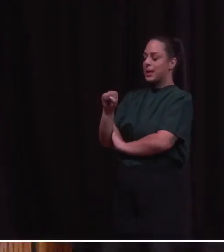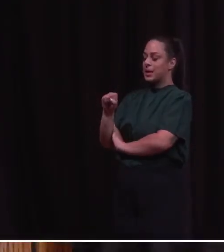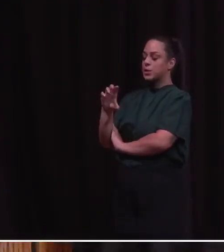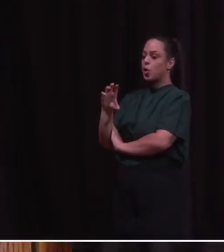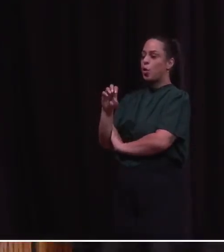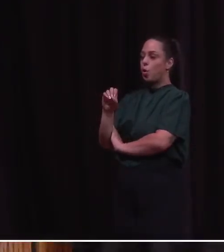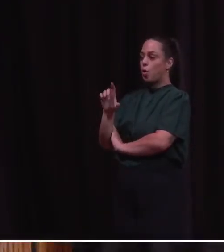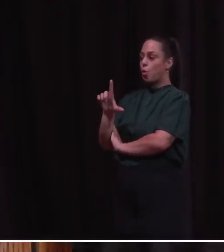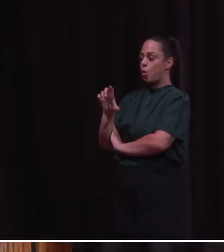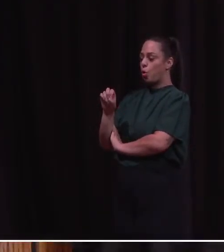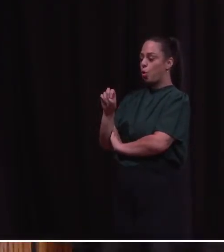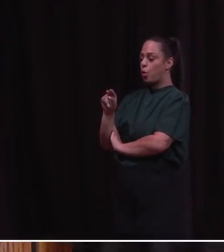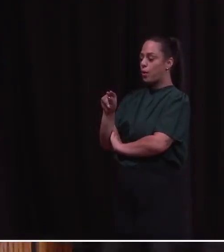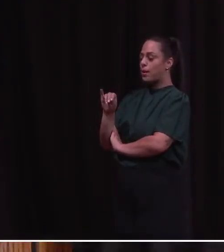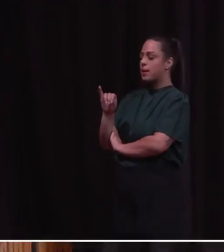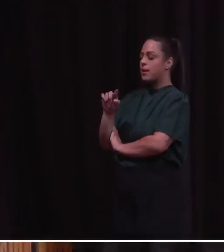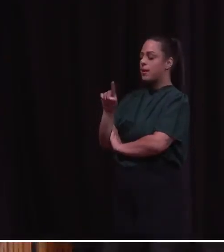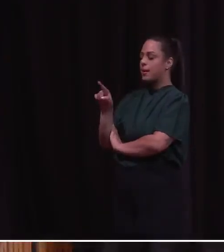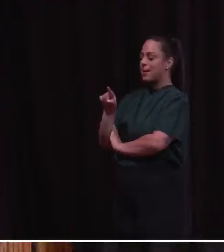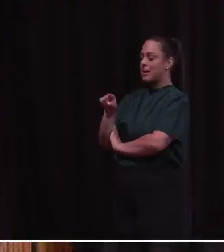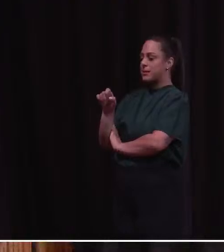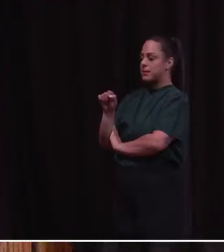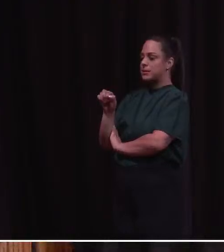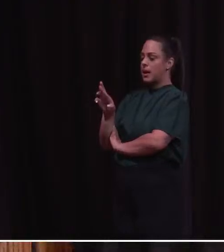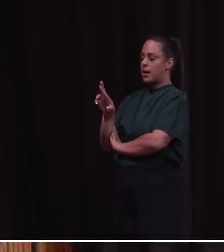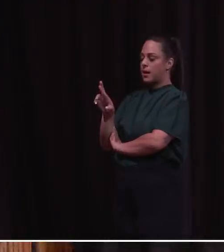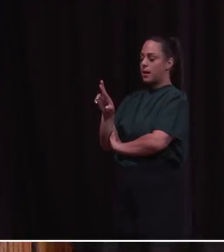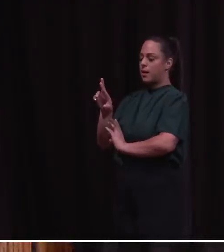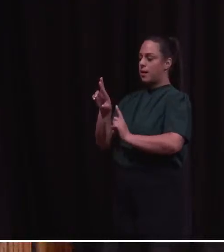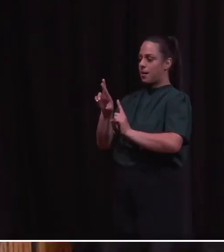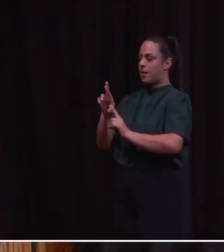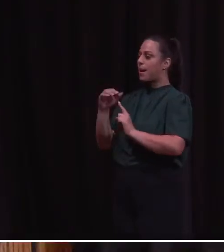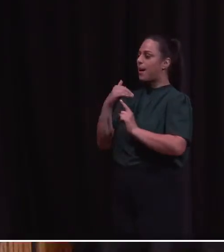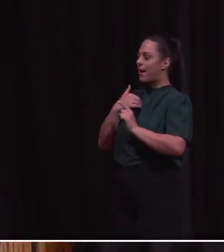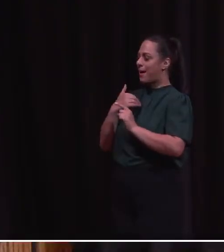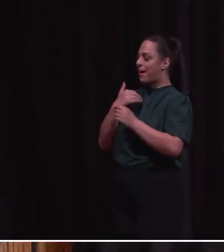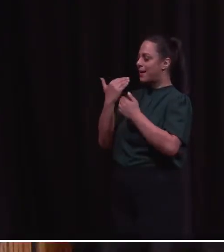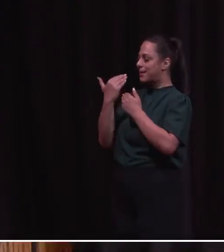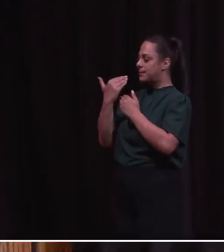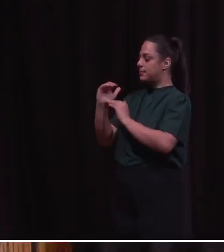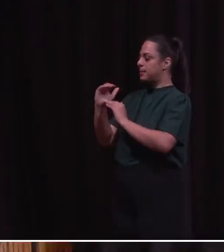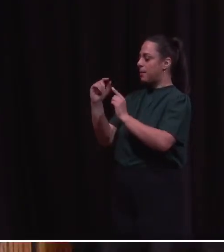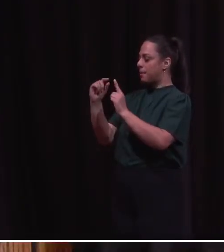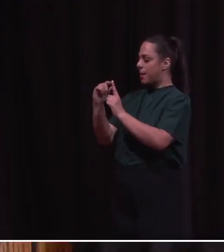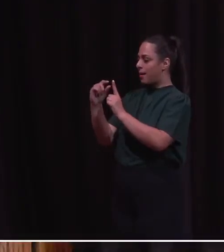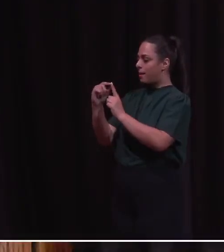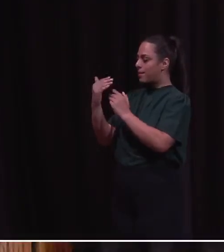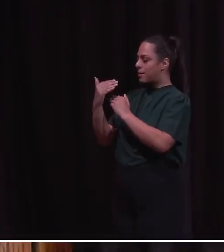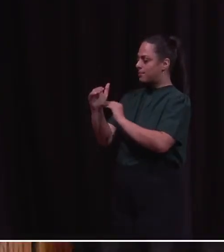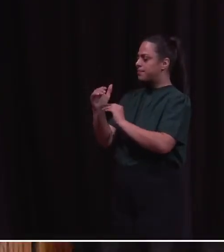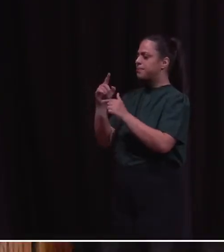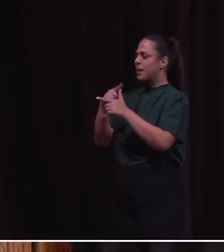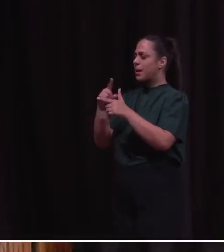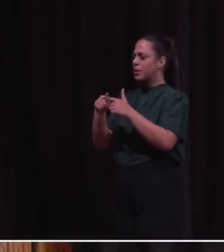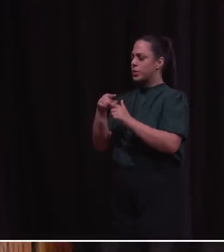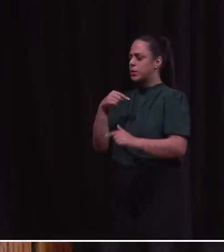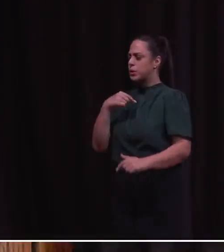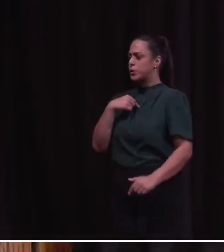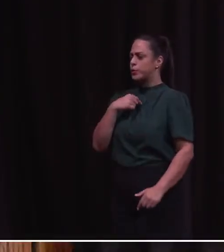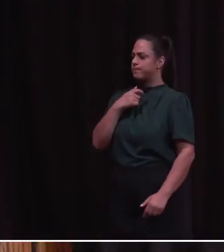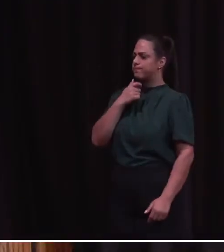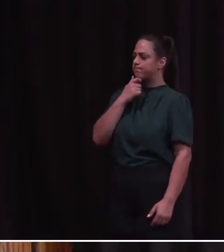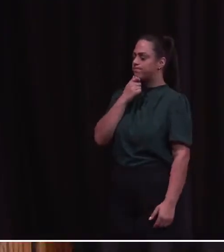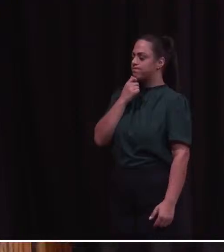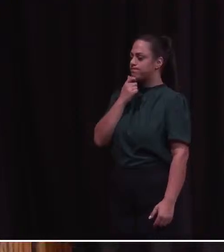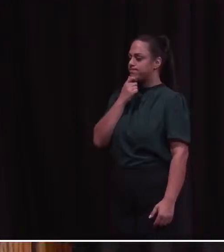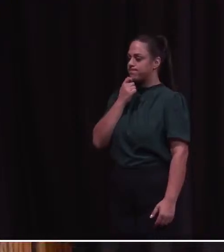has its limitations. I have misgivings about it, especially as an African. I'm not saying we shouldn't